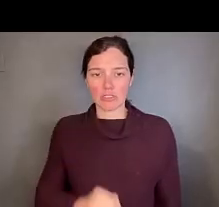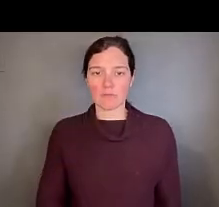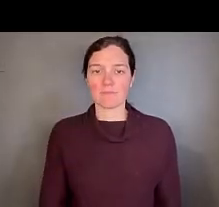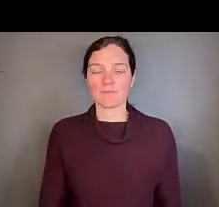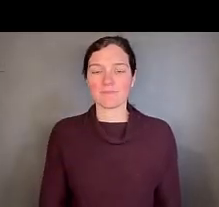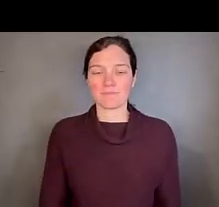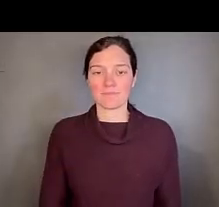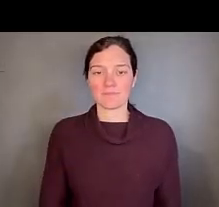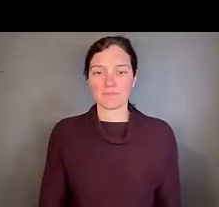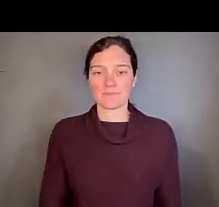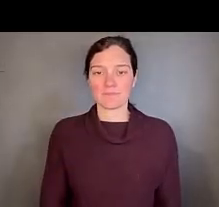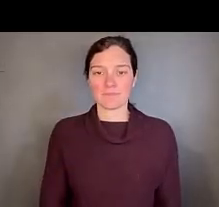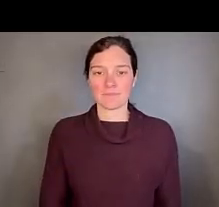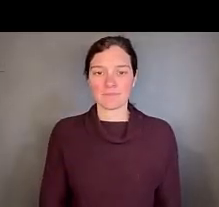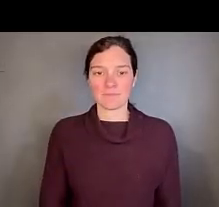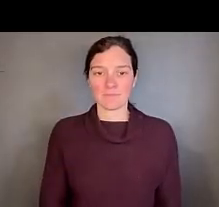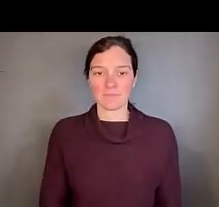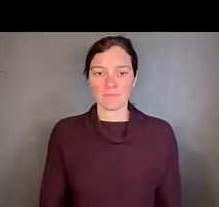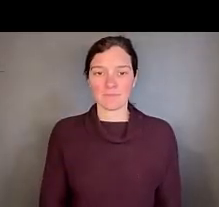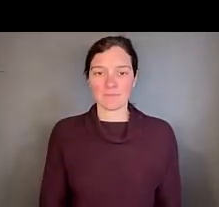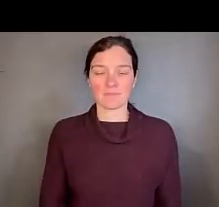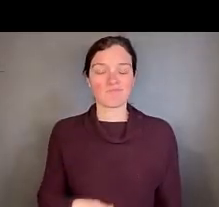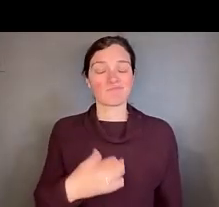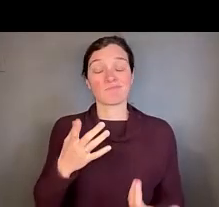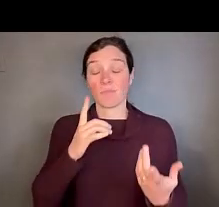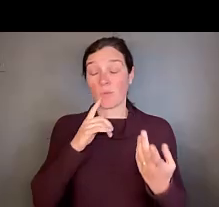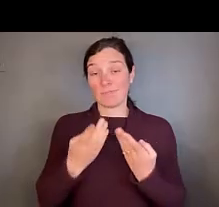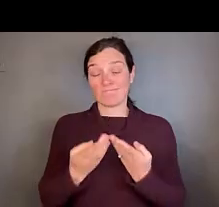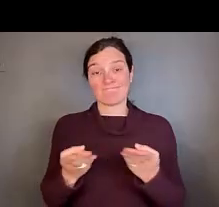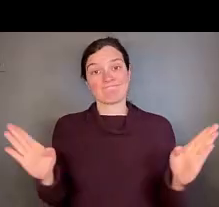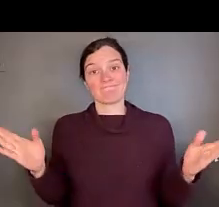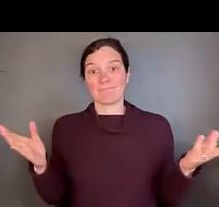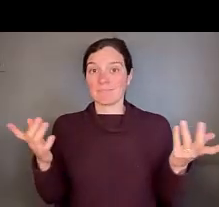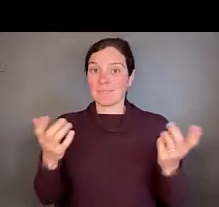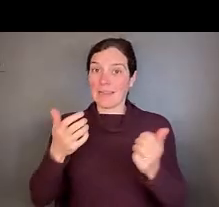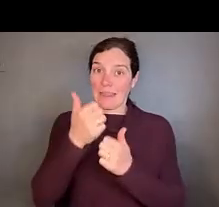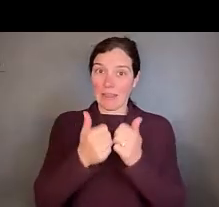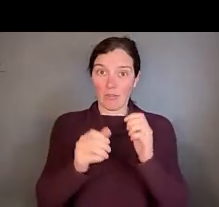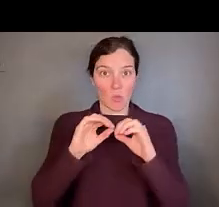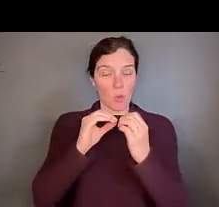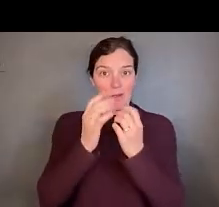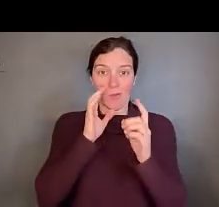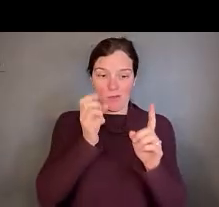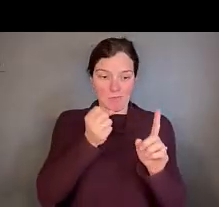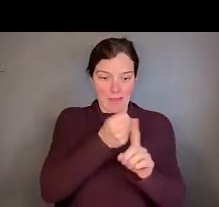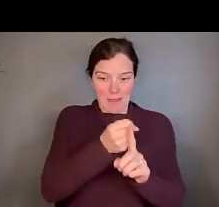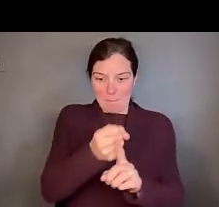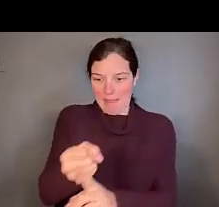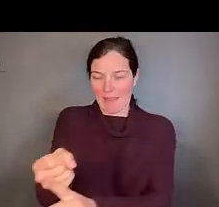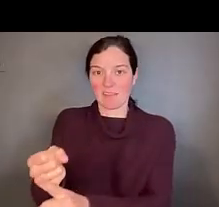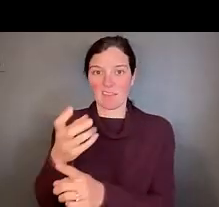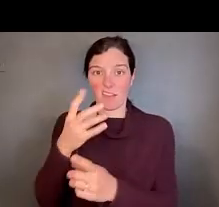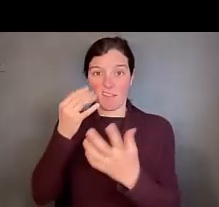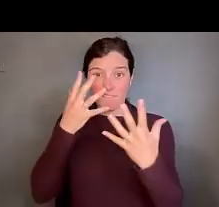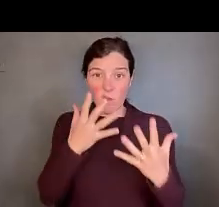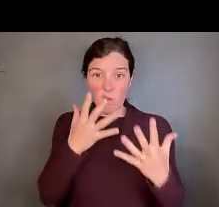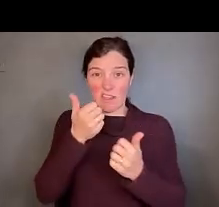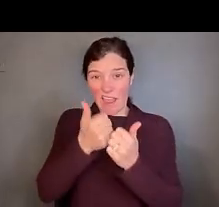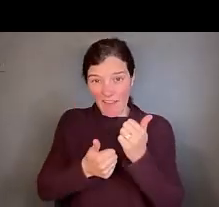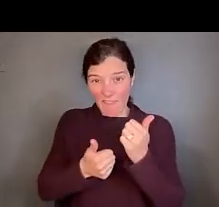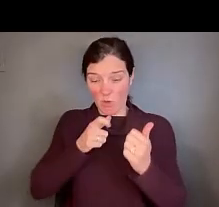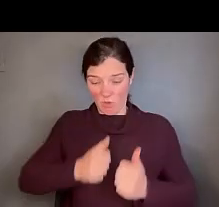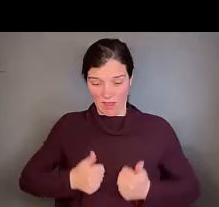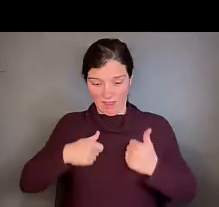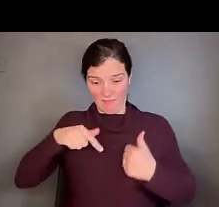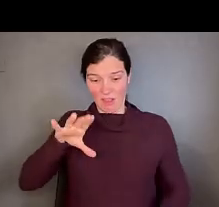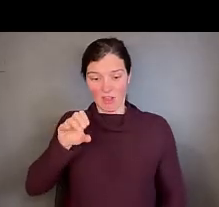You know, I think it's broad-based. Every organization is going to be impacted, and sadly, every Coloradan is going to be impacted. Sometimes we like